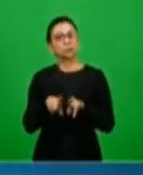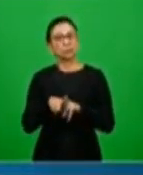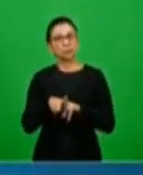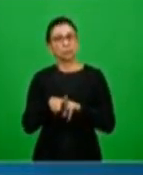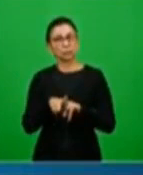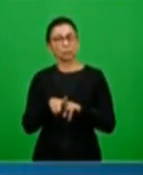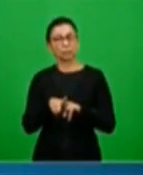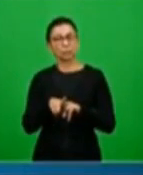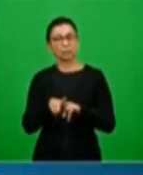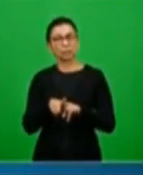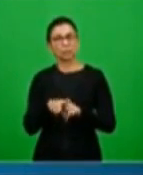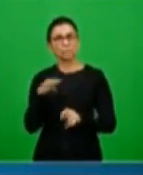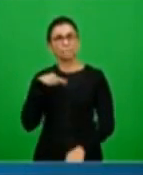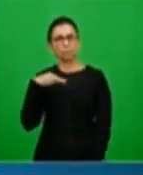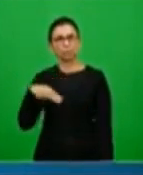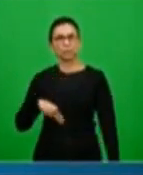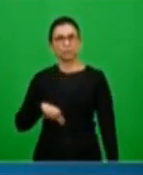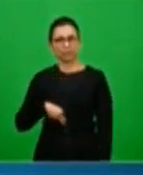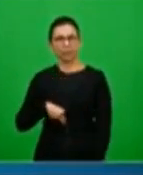according to the order of Melchizedek,